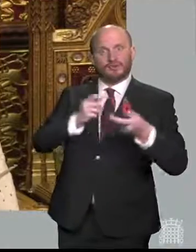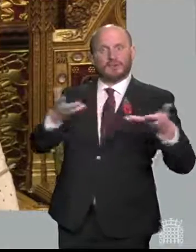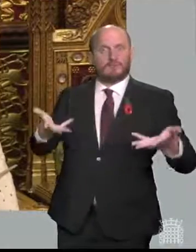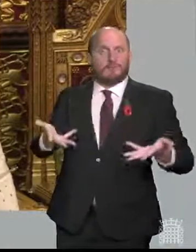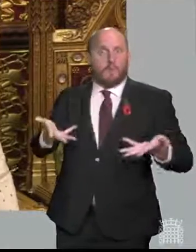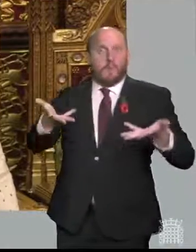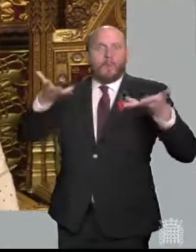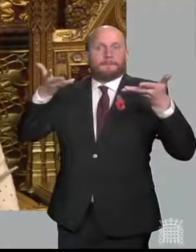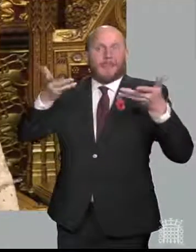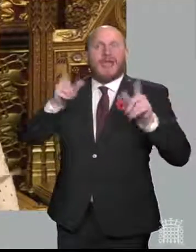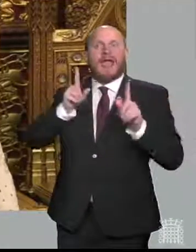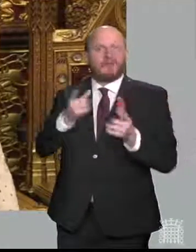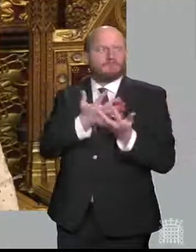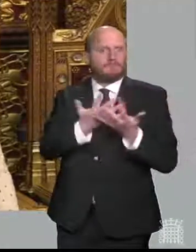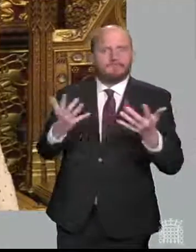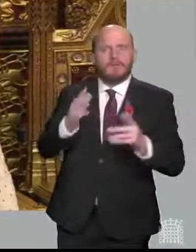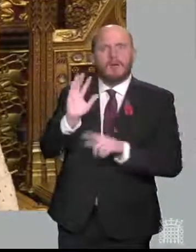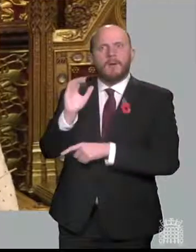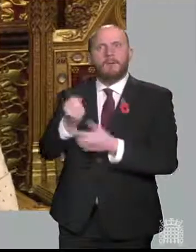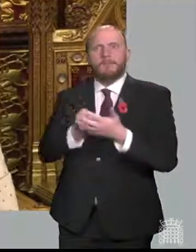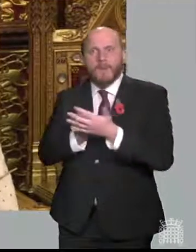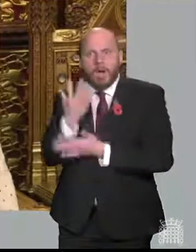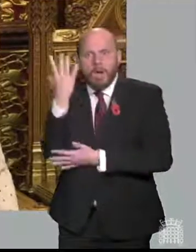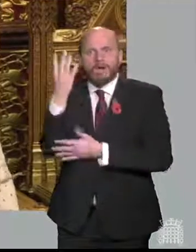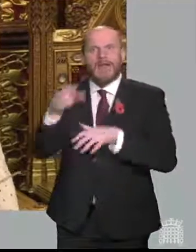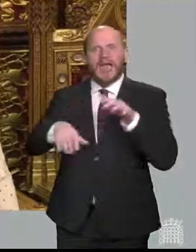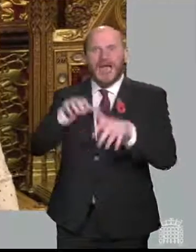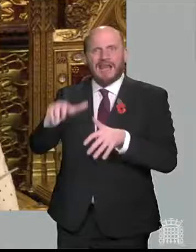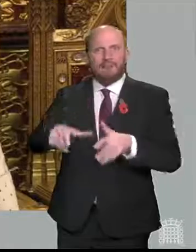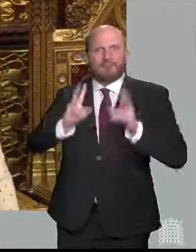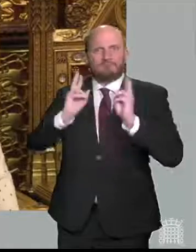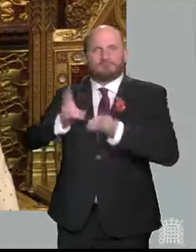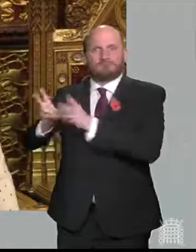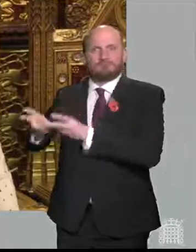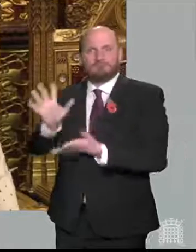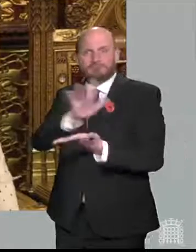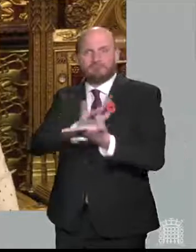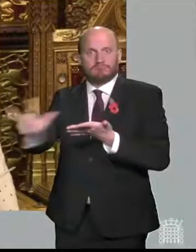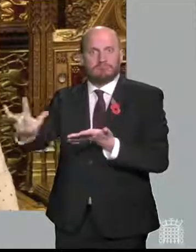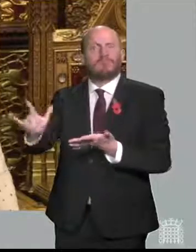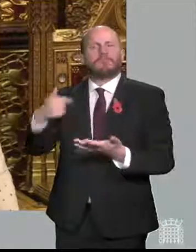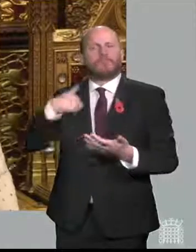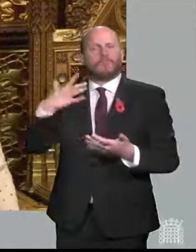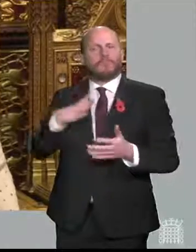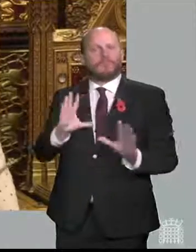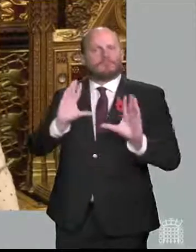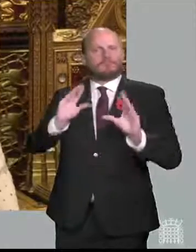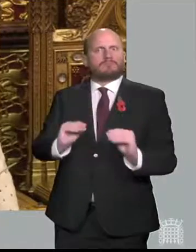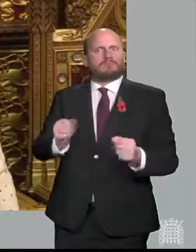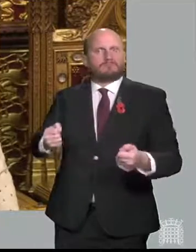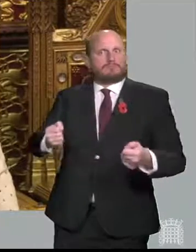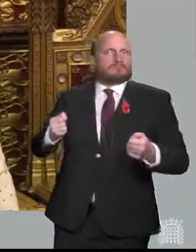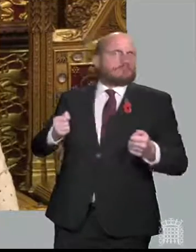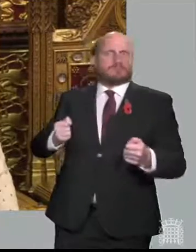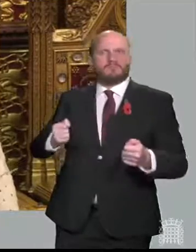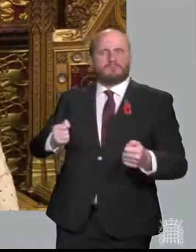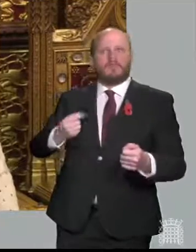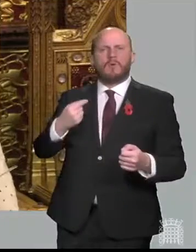loss, support developing countries with their energy transition, and hold other